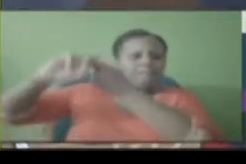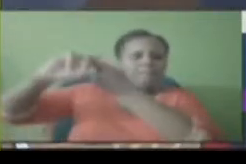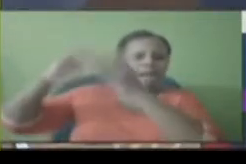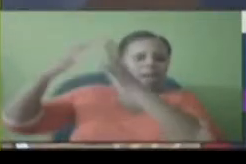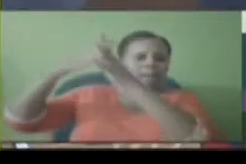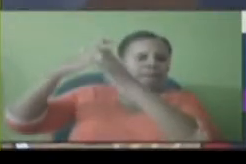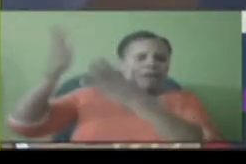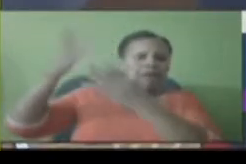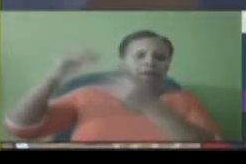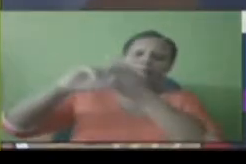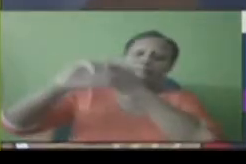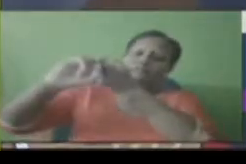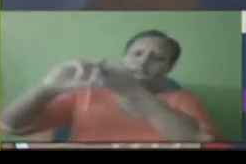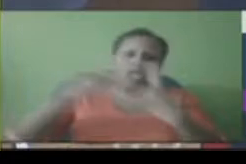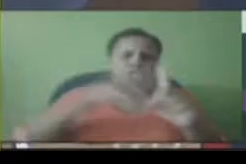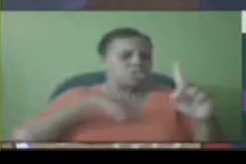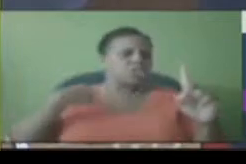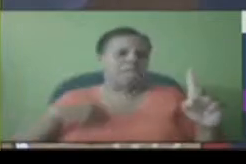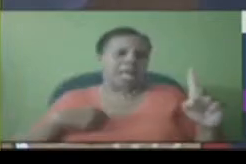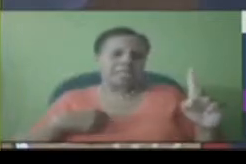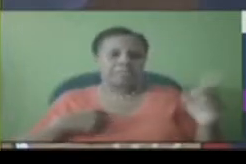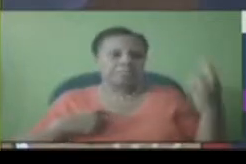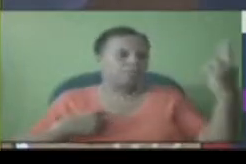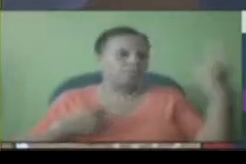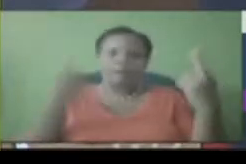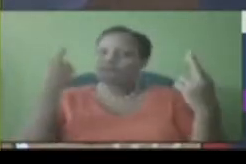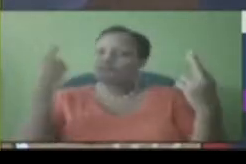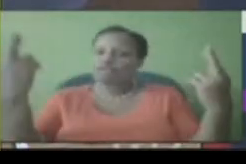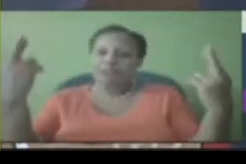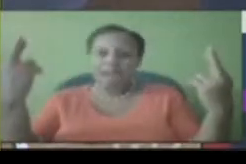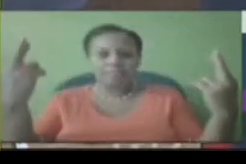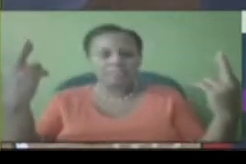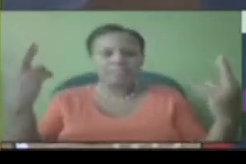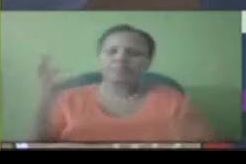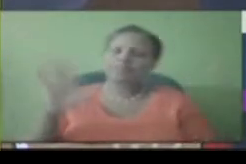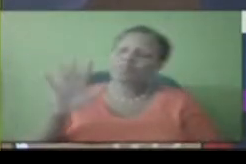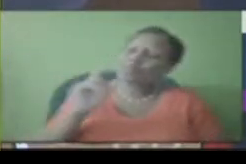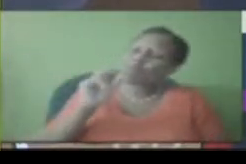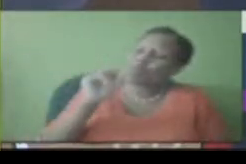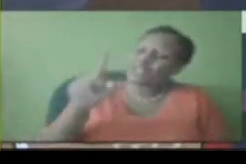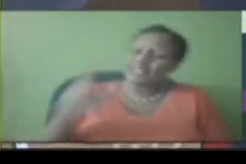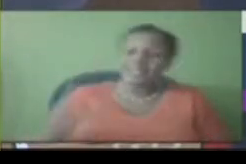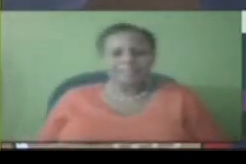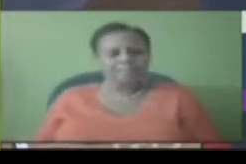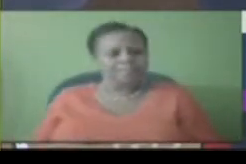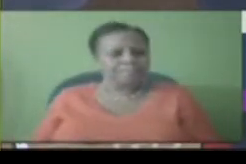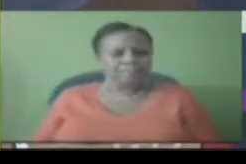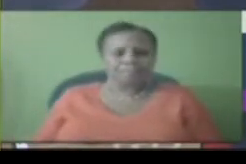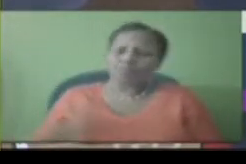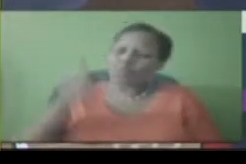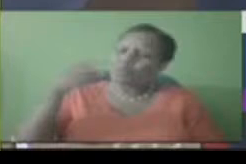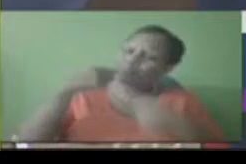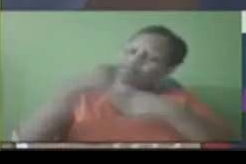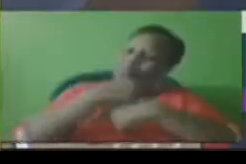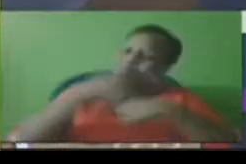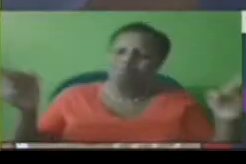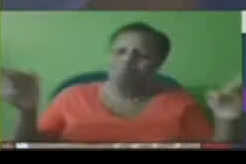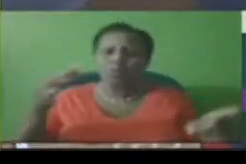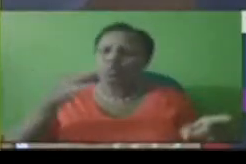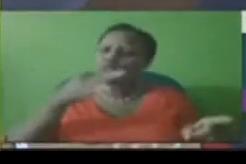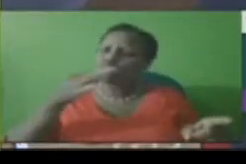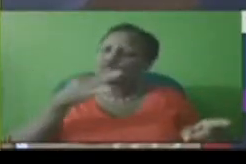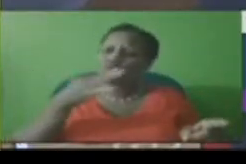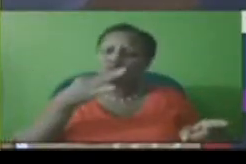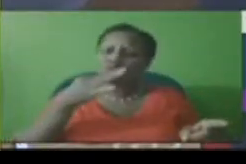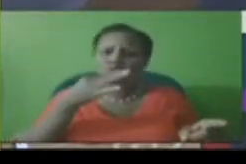fact, as you had announced, in terms of the mass vaccination drive that is anticipated very shortly, the state of emergency had